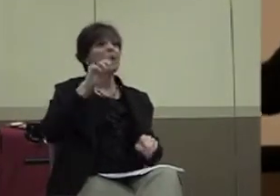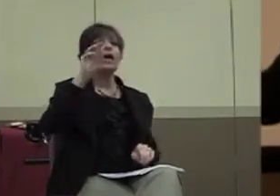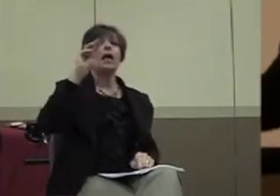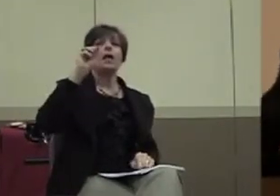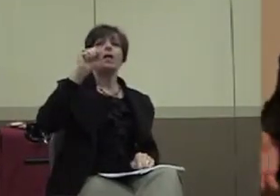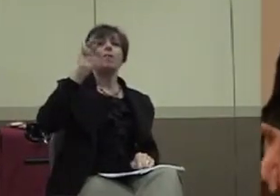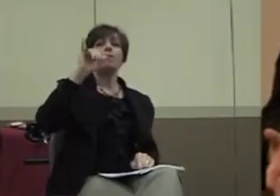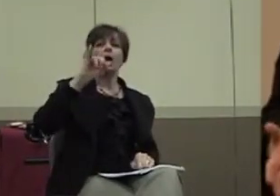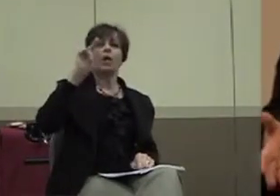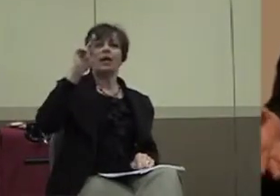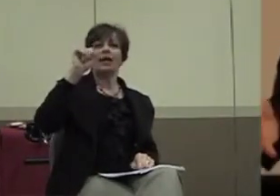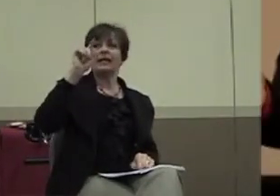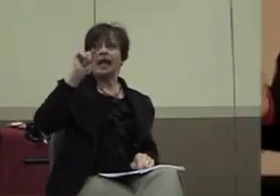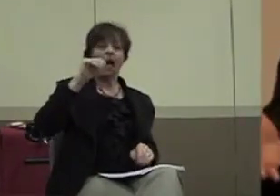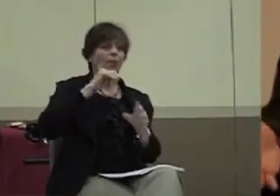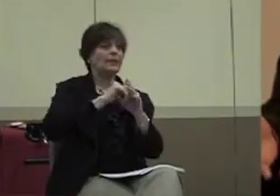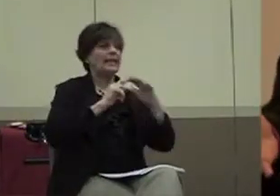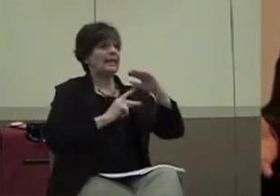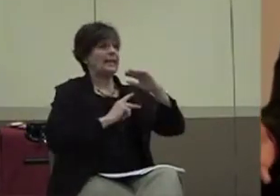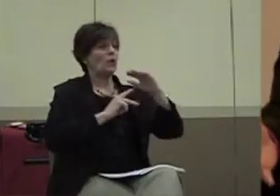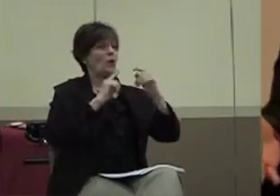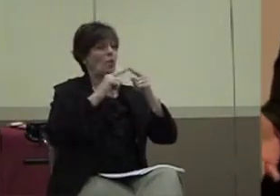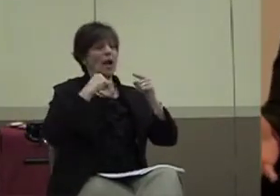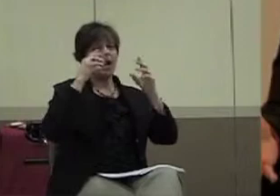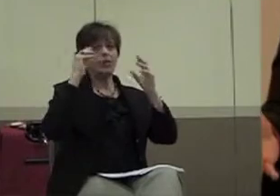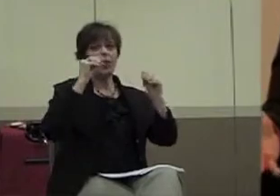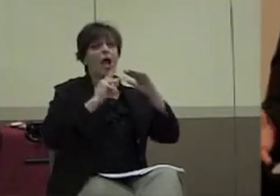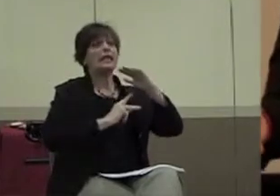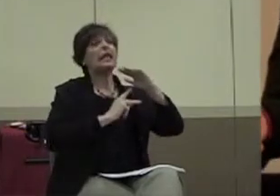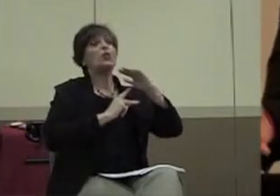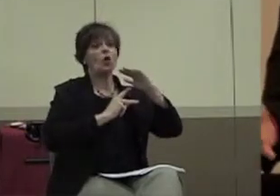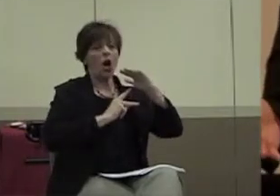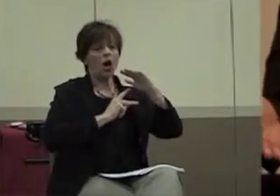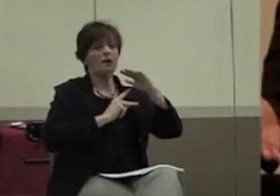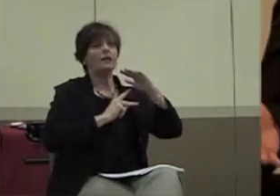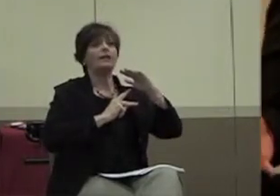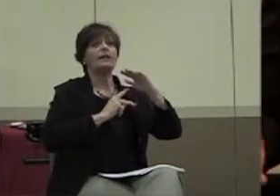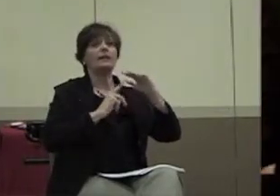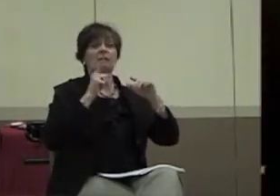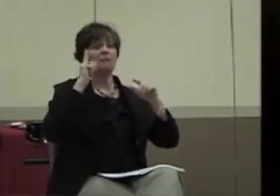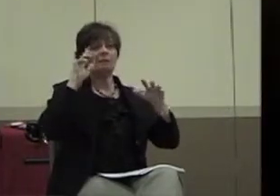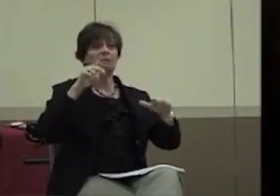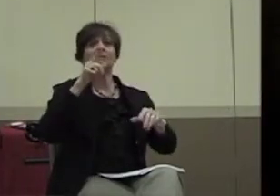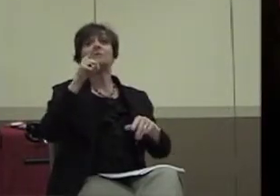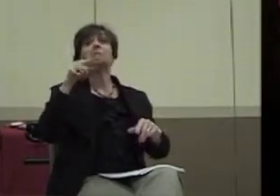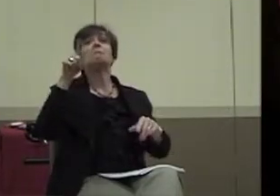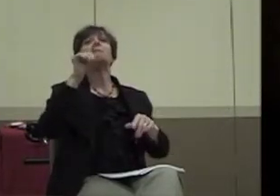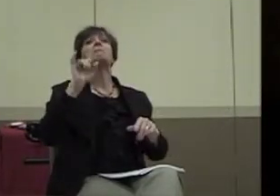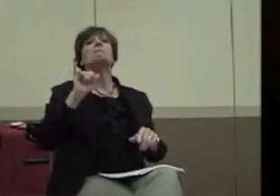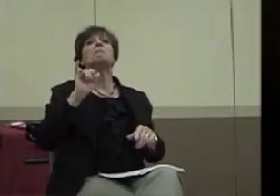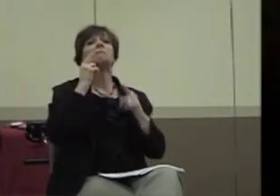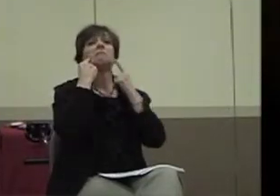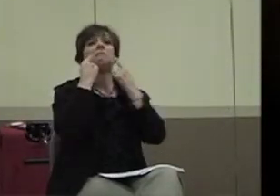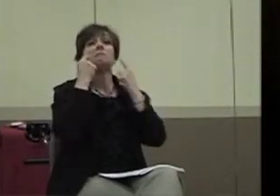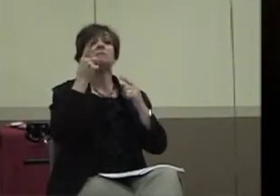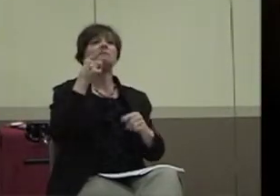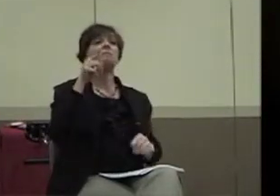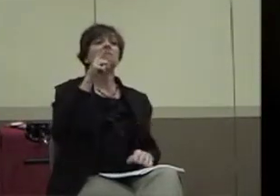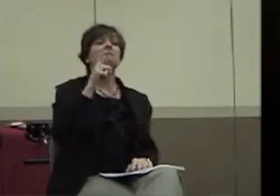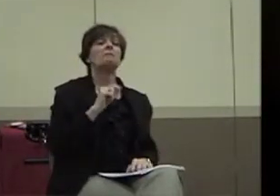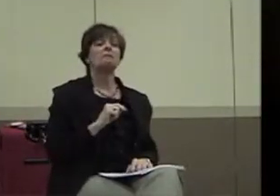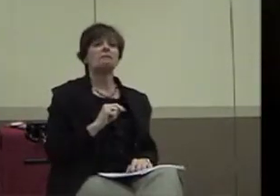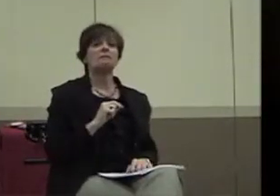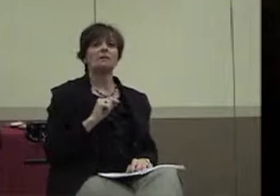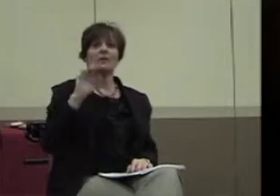Pat was in kindergarten when I was teaching kindergarten. Yeah. And, I'm just